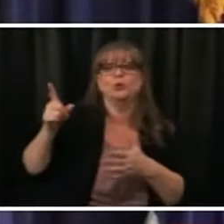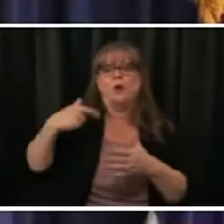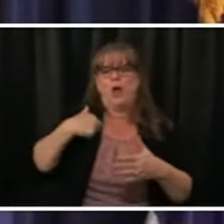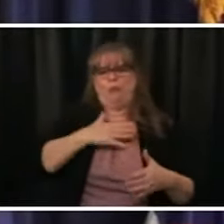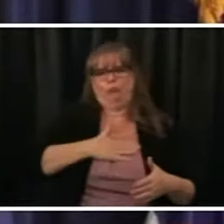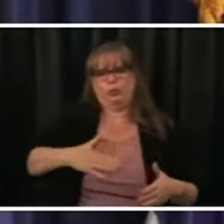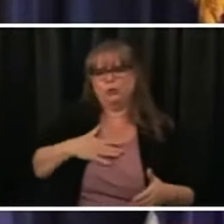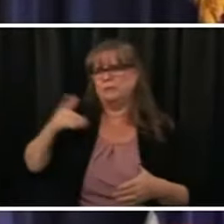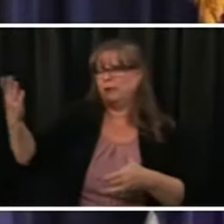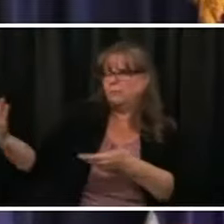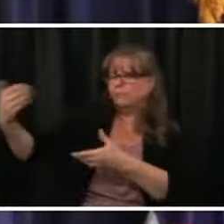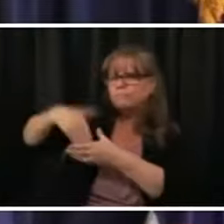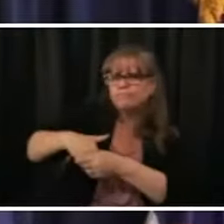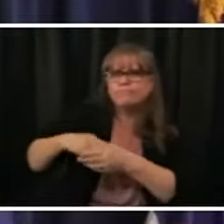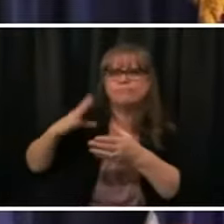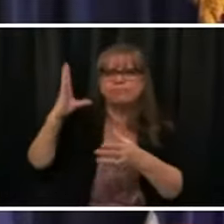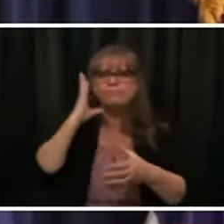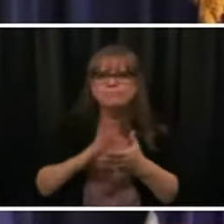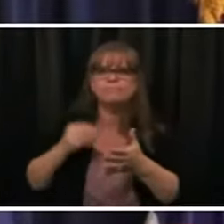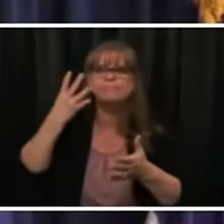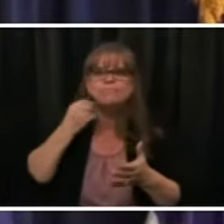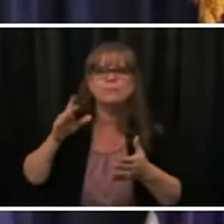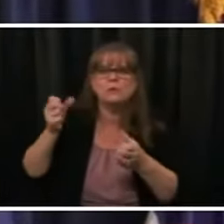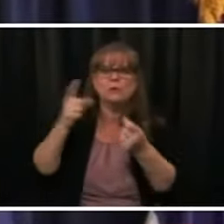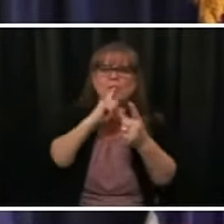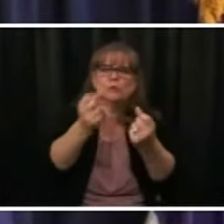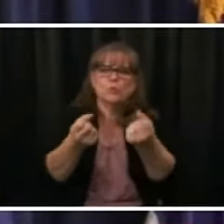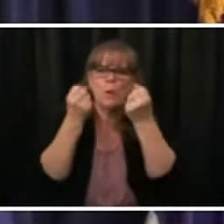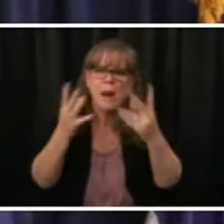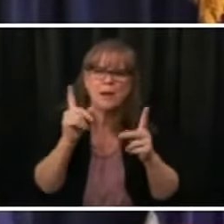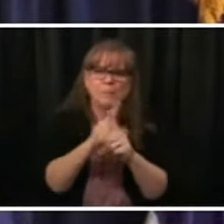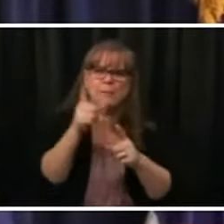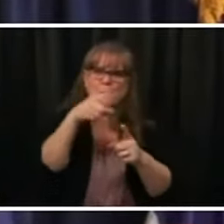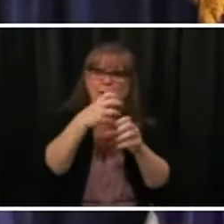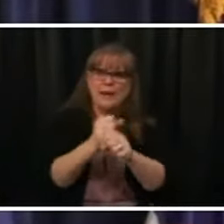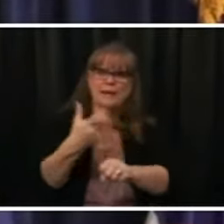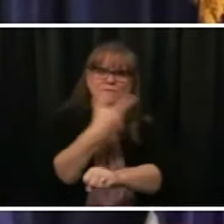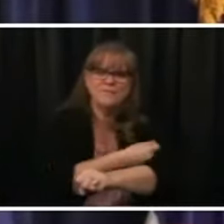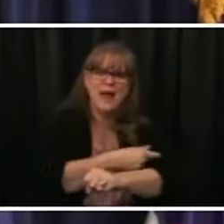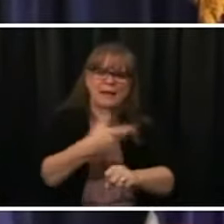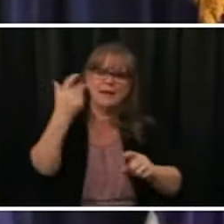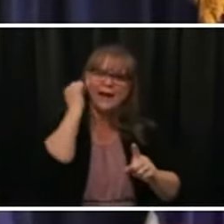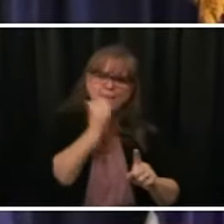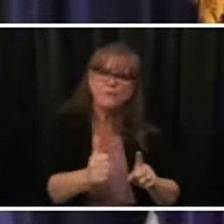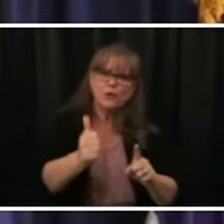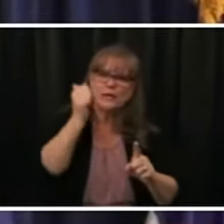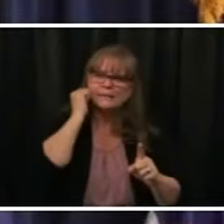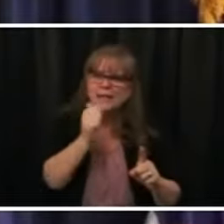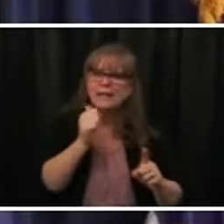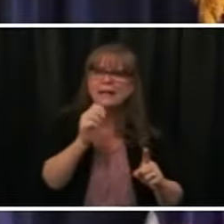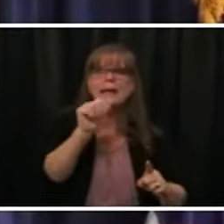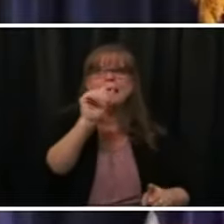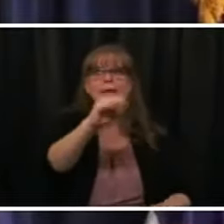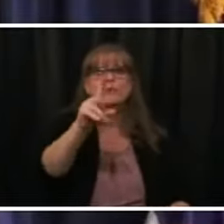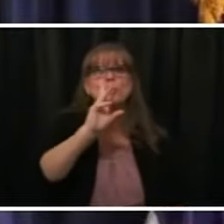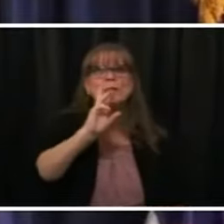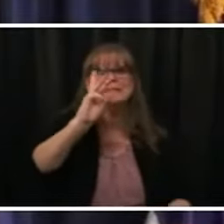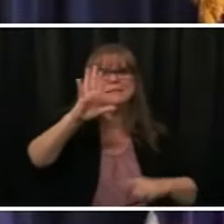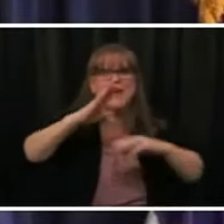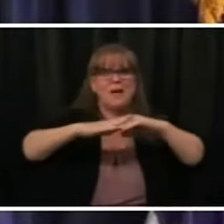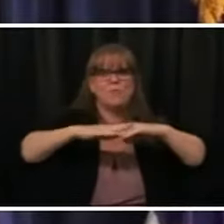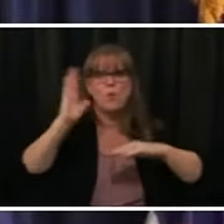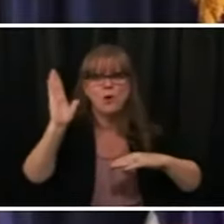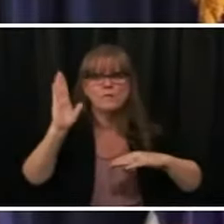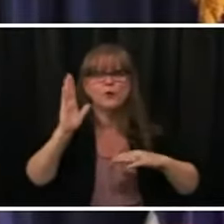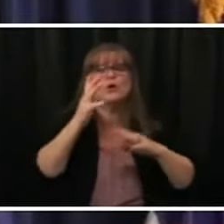and so many other Coloradans that are getting the vaccine every day. If you are age 65 and up, sign up online. Like Linda